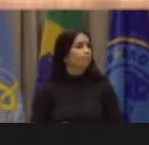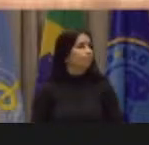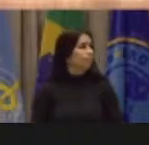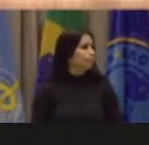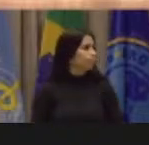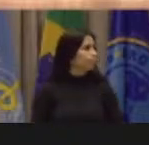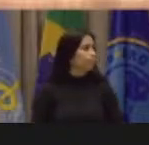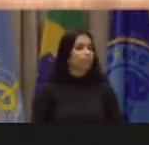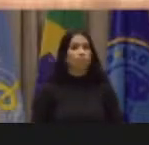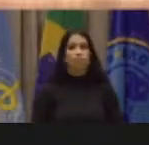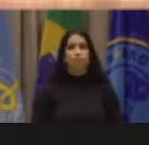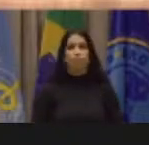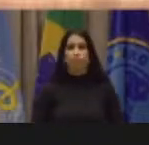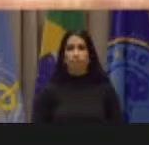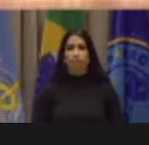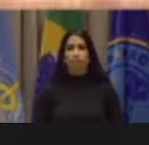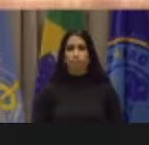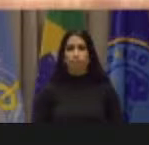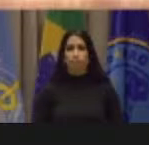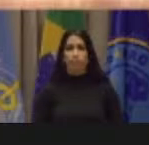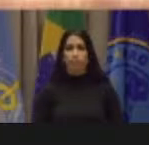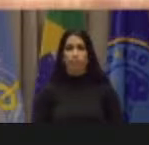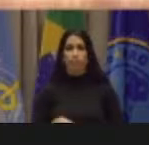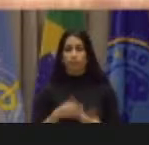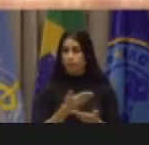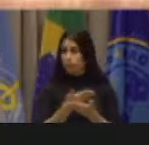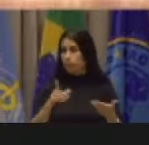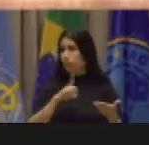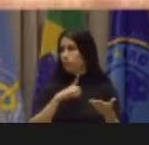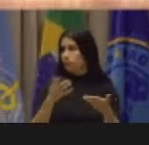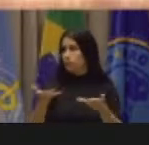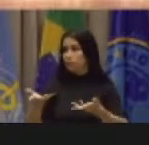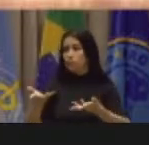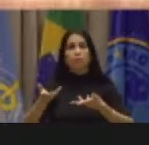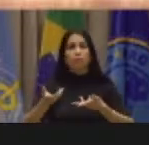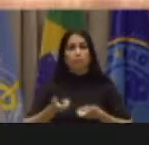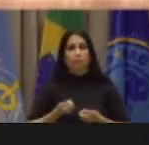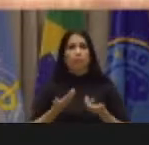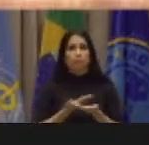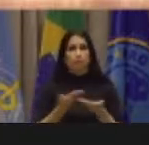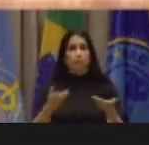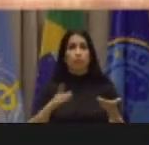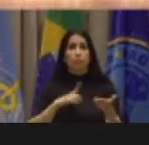neurology or respiratory, and